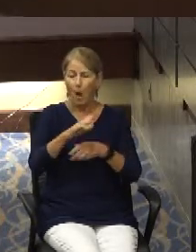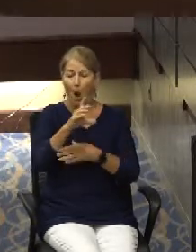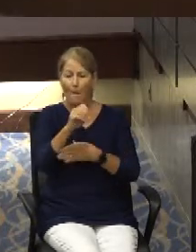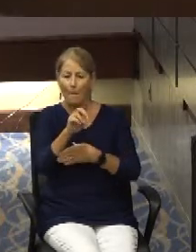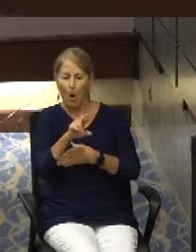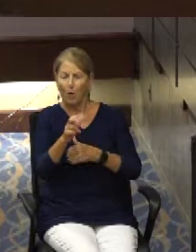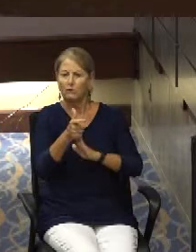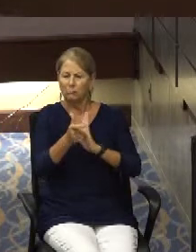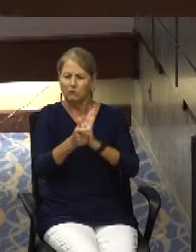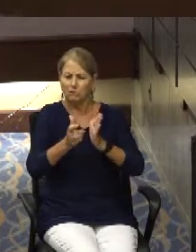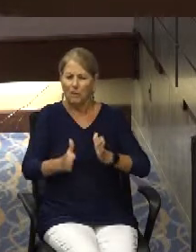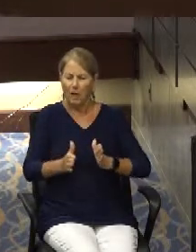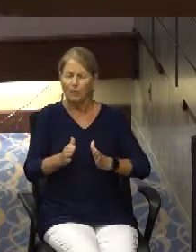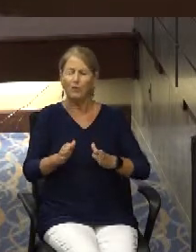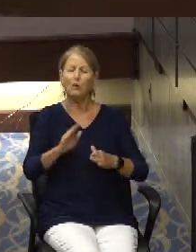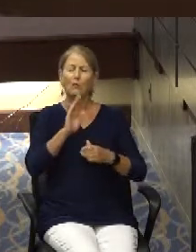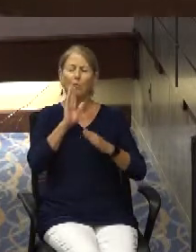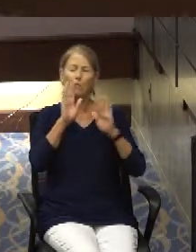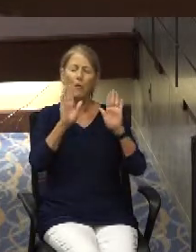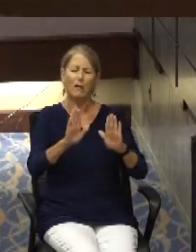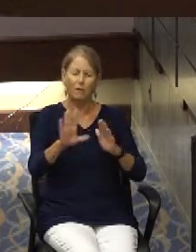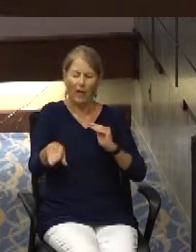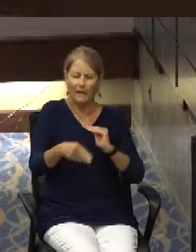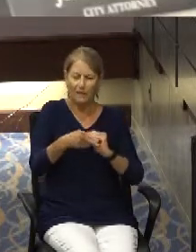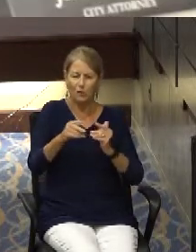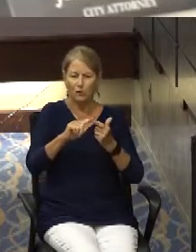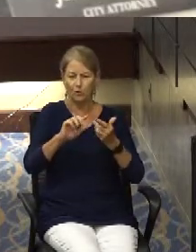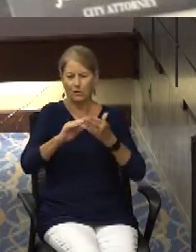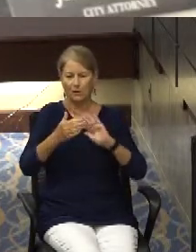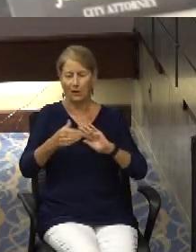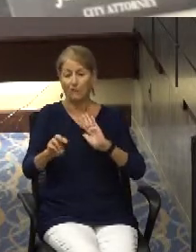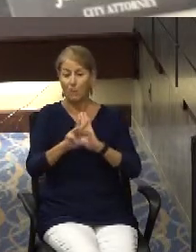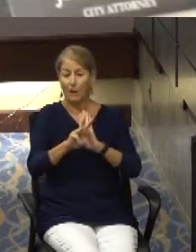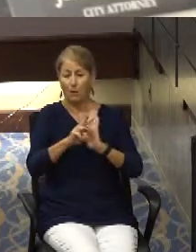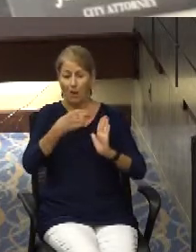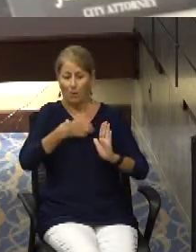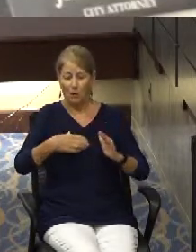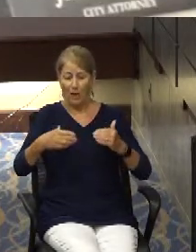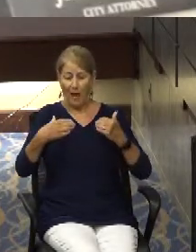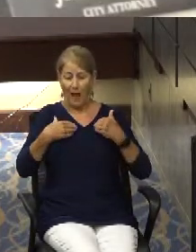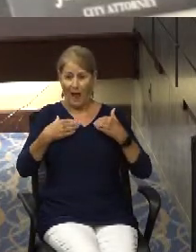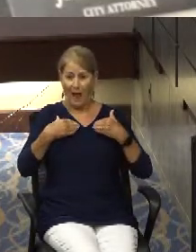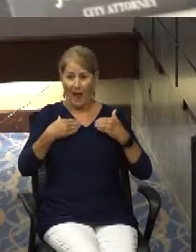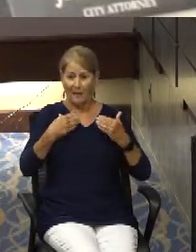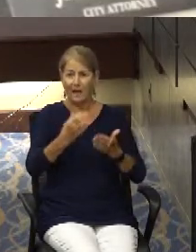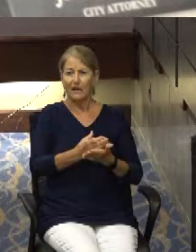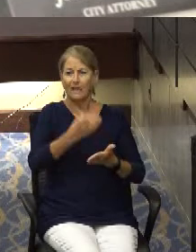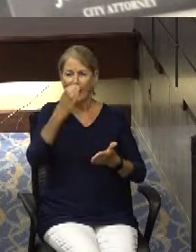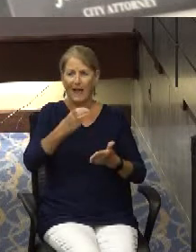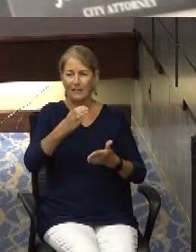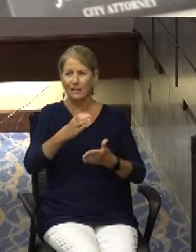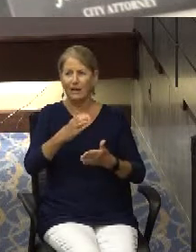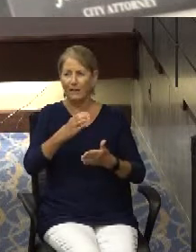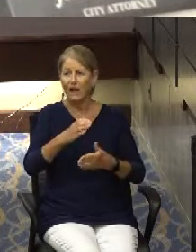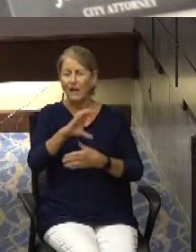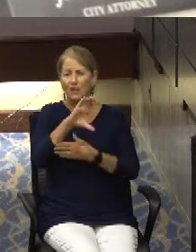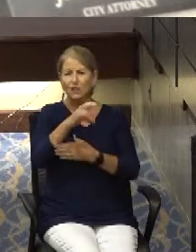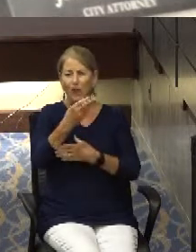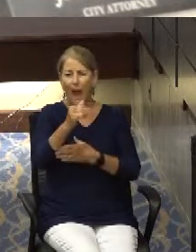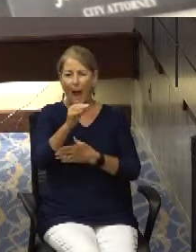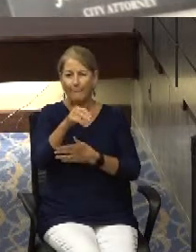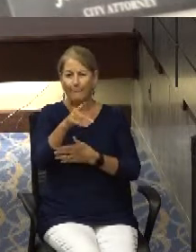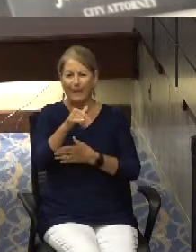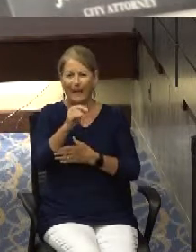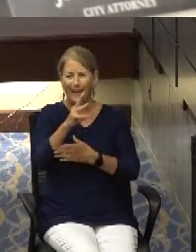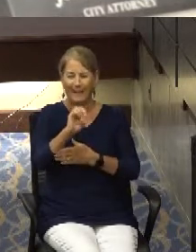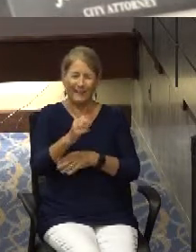to your wonderful work for the city over the last decade. Jennifer, I wish I had a glass of champagne to properly toast you, so I'll raise my Dasani water bottle